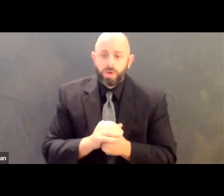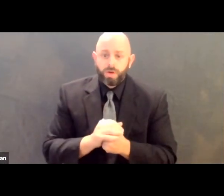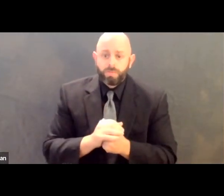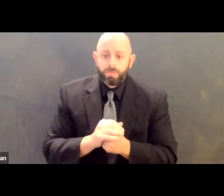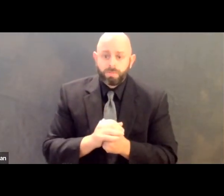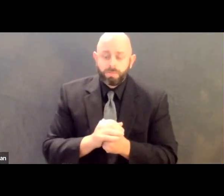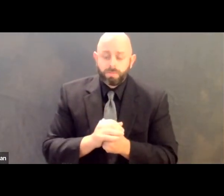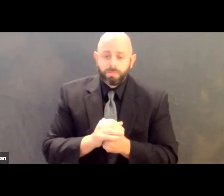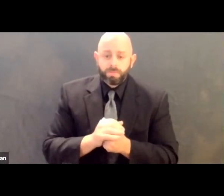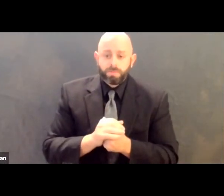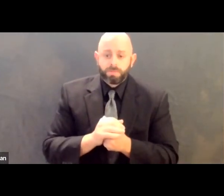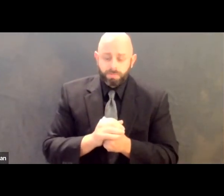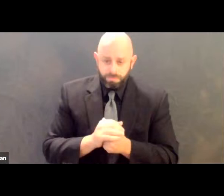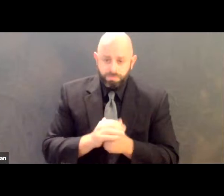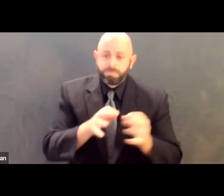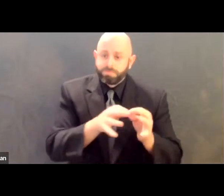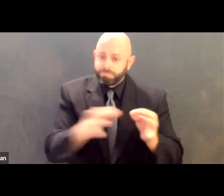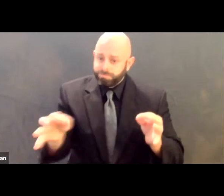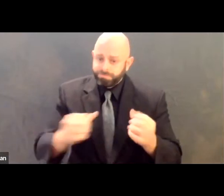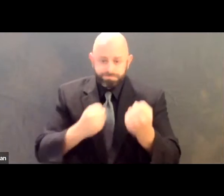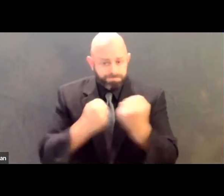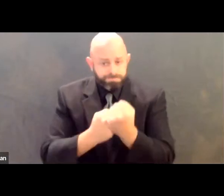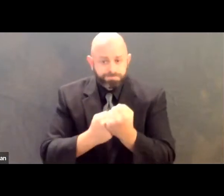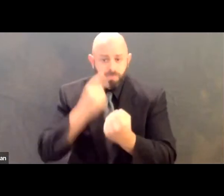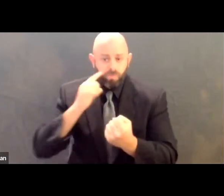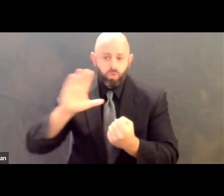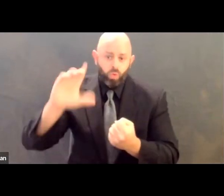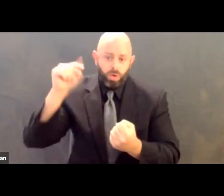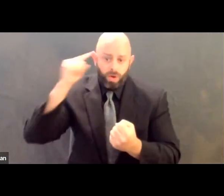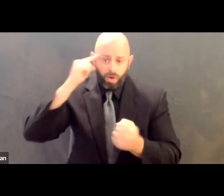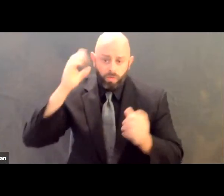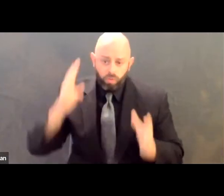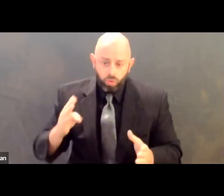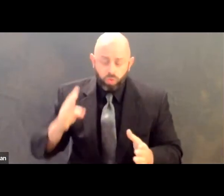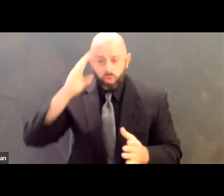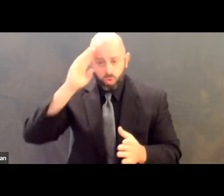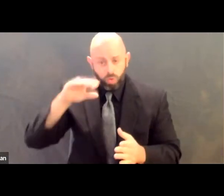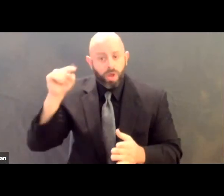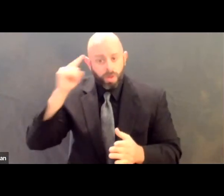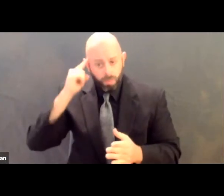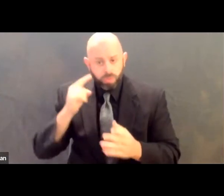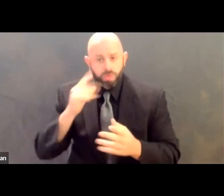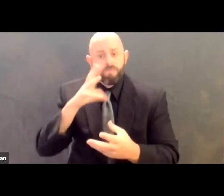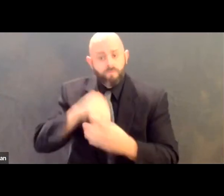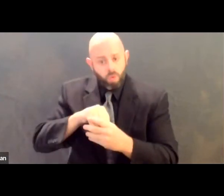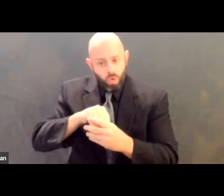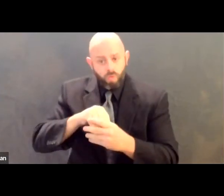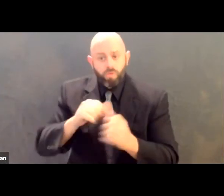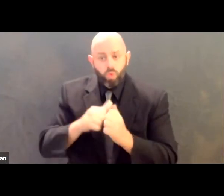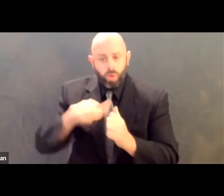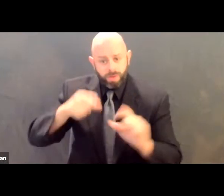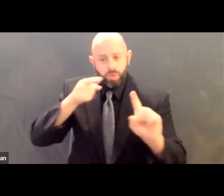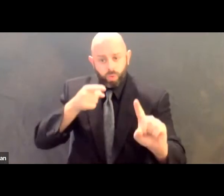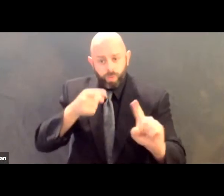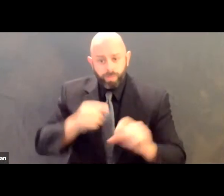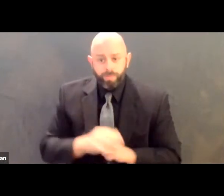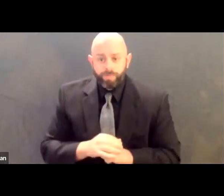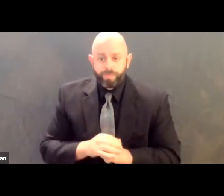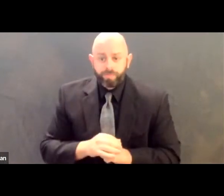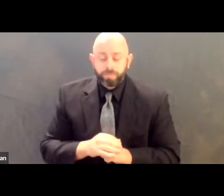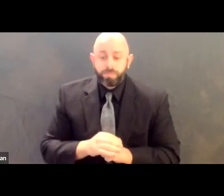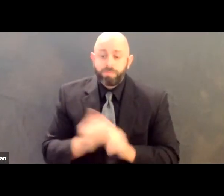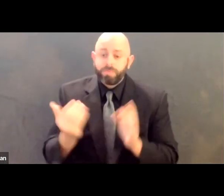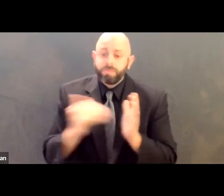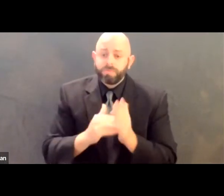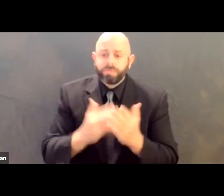make that statement about your governor. I know he's very much involved in this. And again, I want to express my